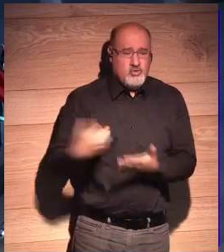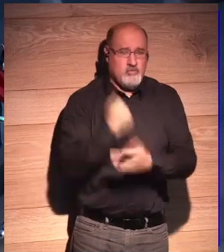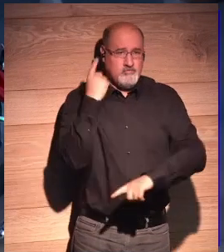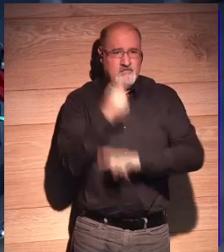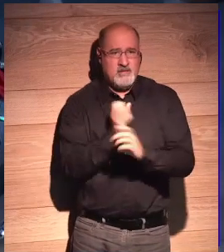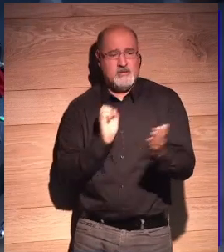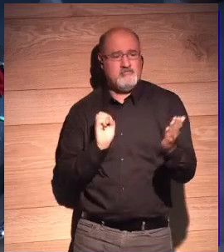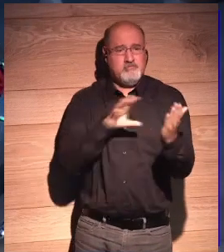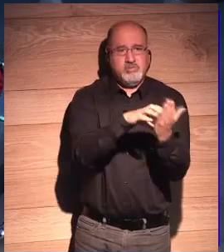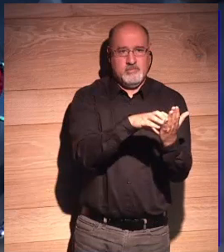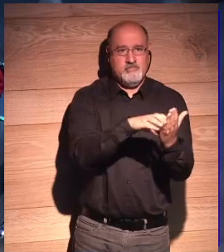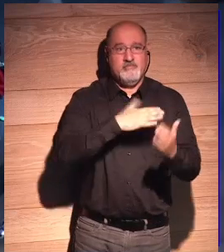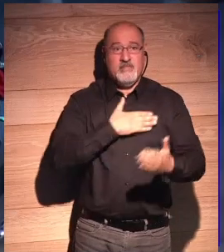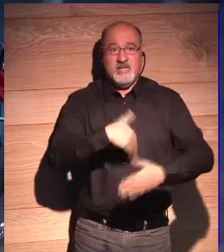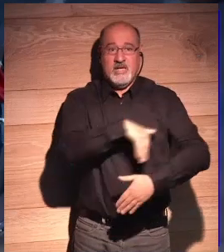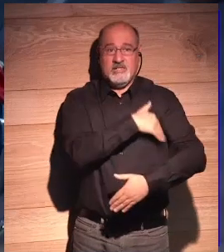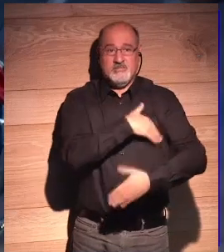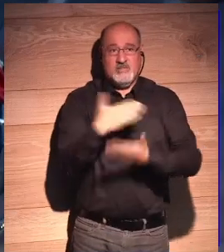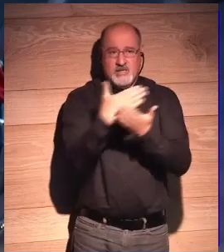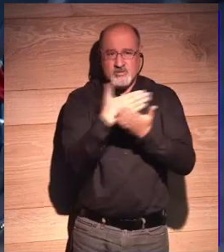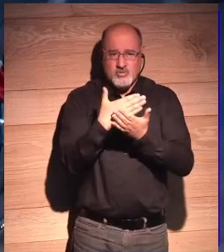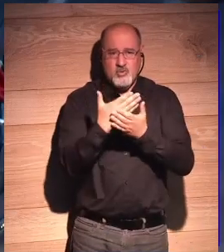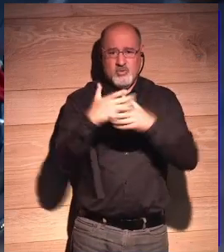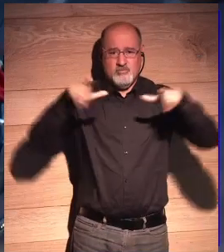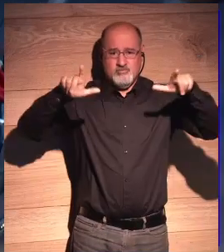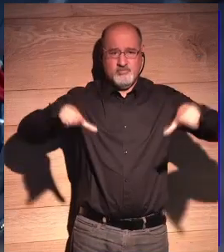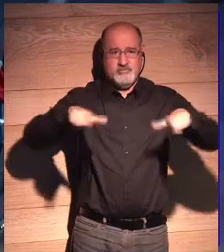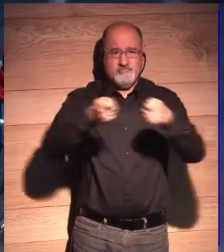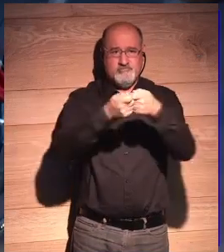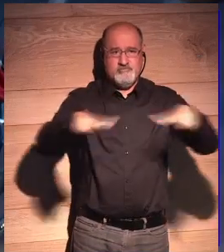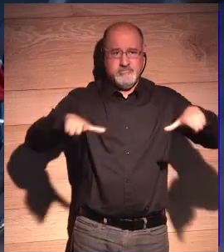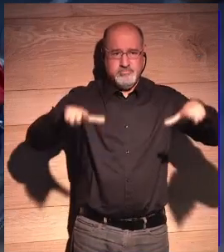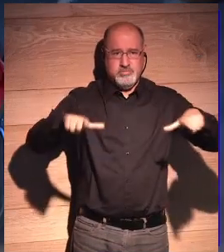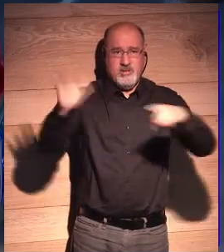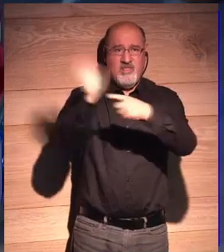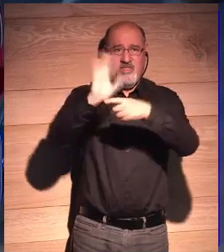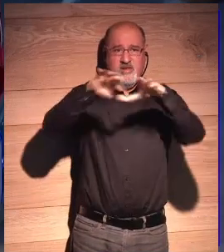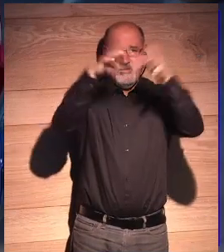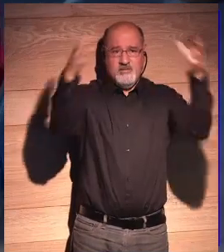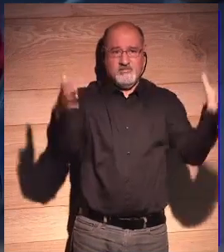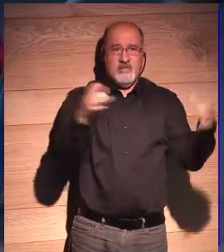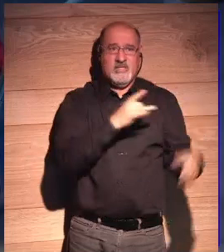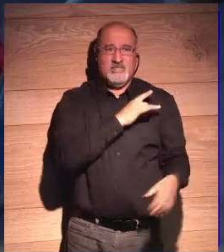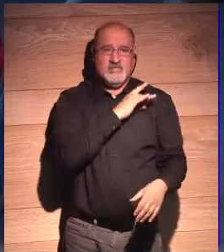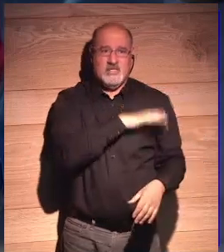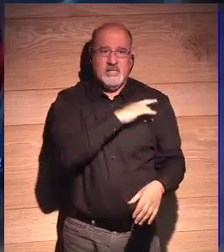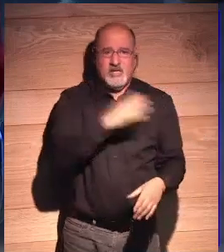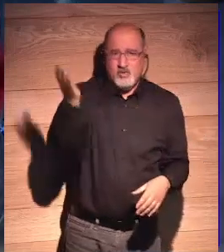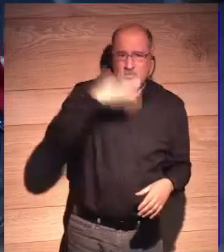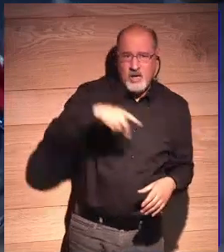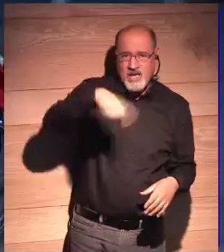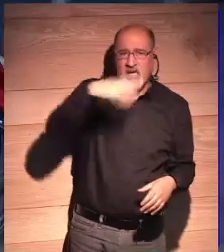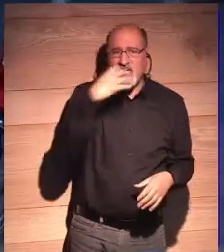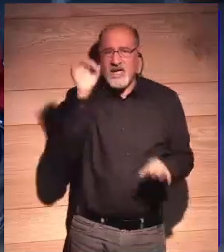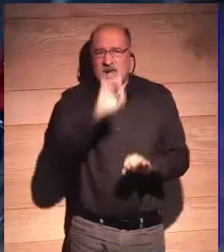where you can make them work all night and, you know, they don't get union wages or anything like that. Volviendo a los 90, recuerdo